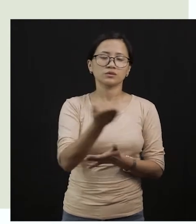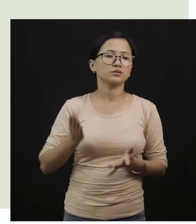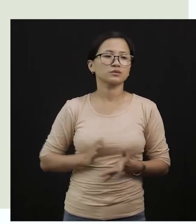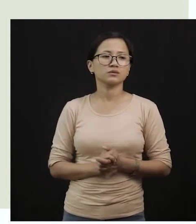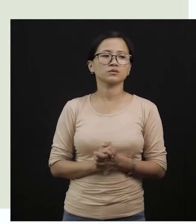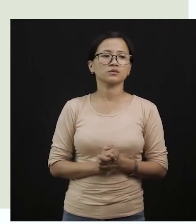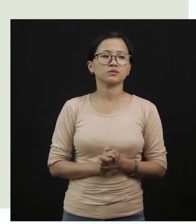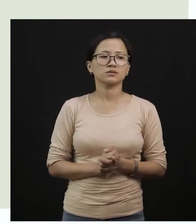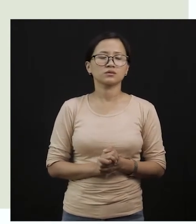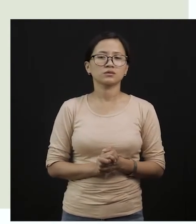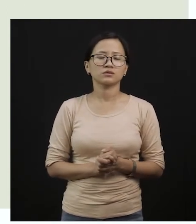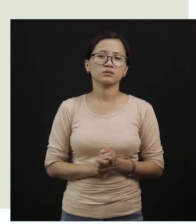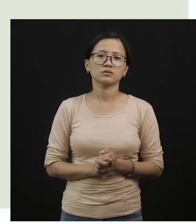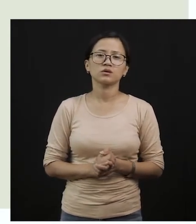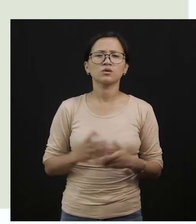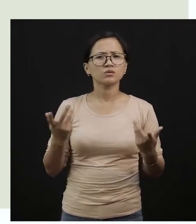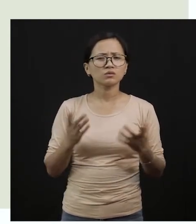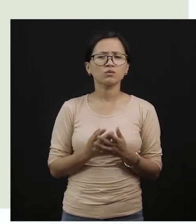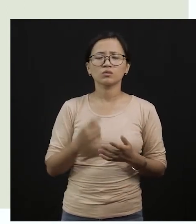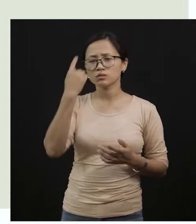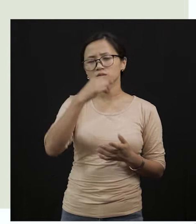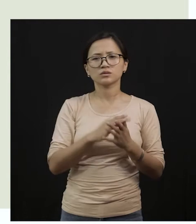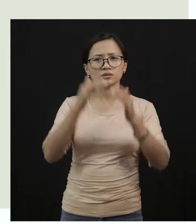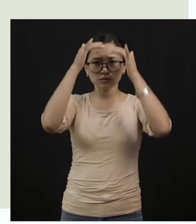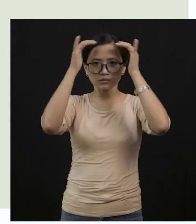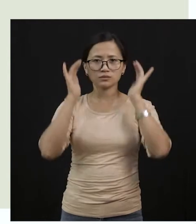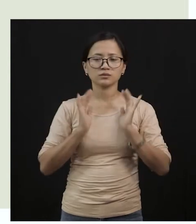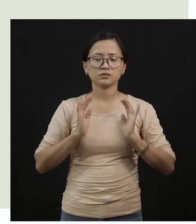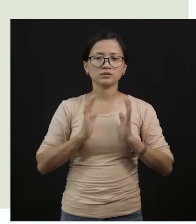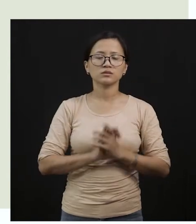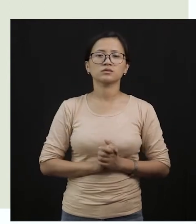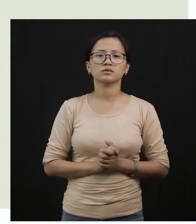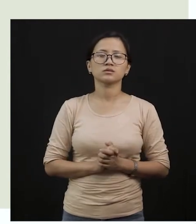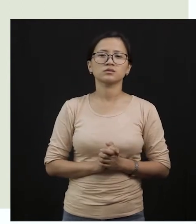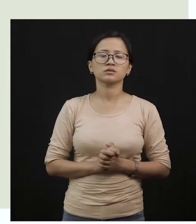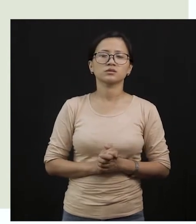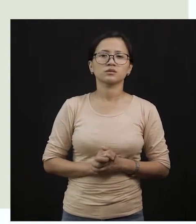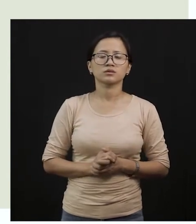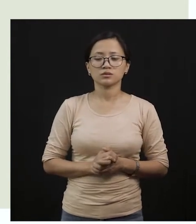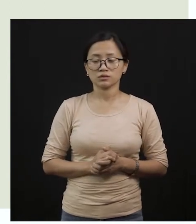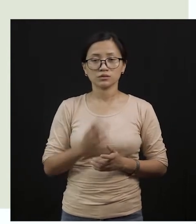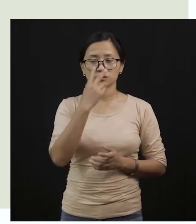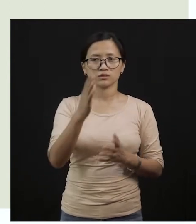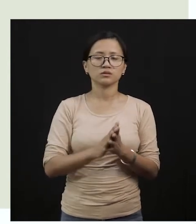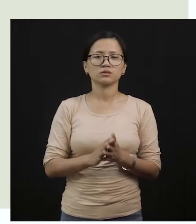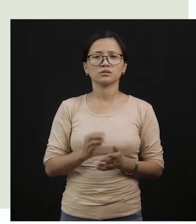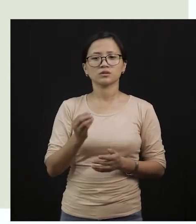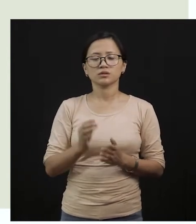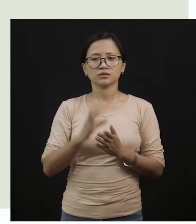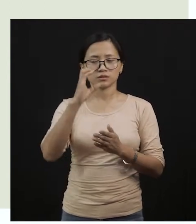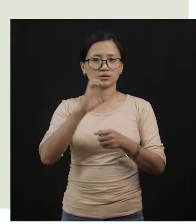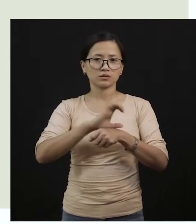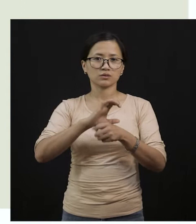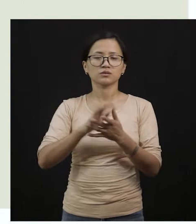just came together. Four sisters. You know who is a sister, right? we see there are some Christians who